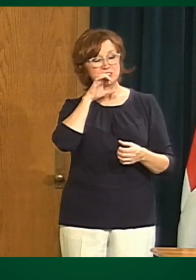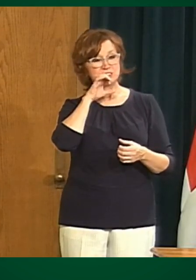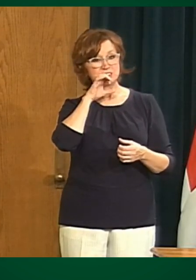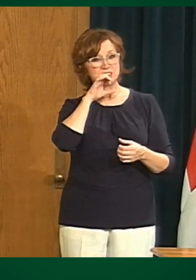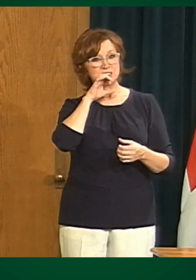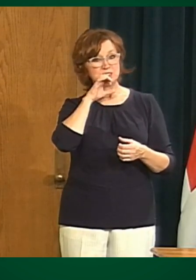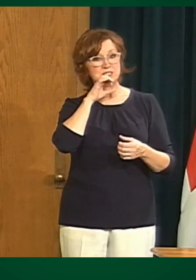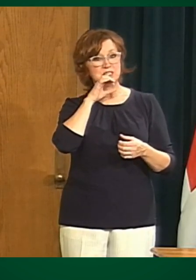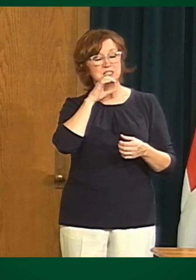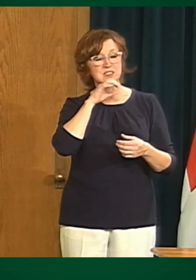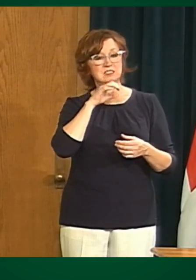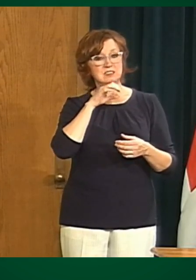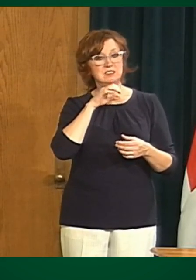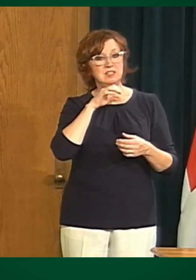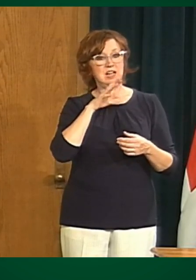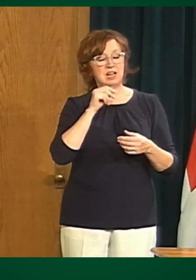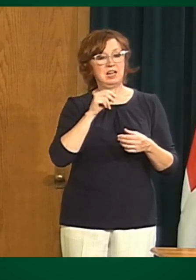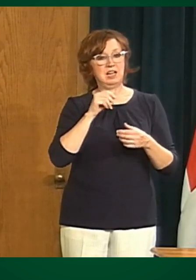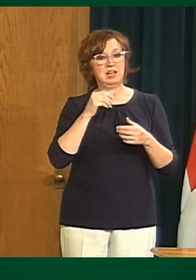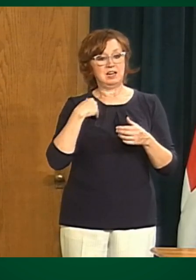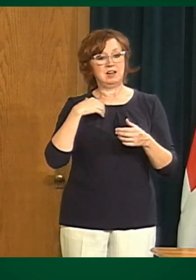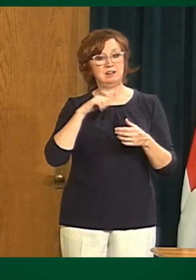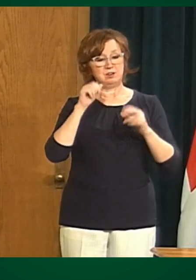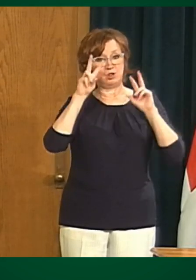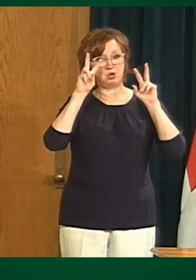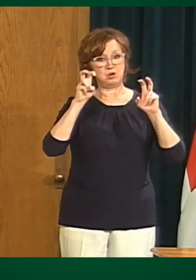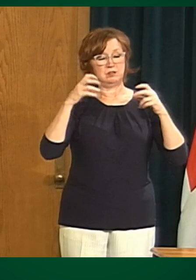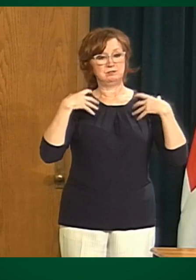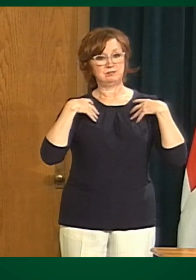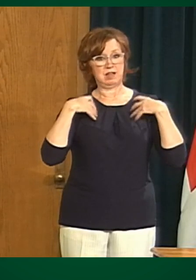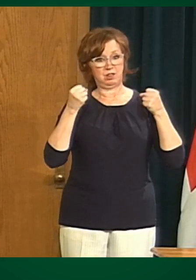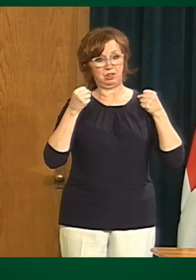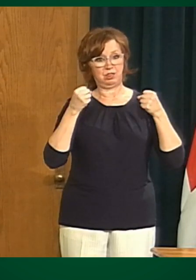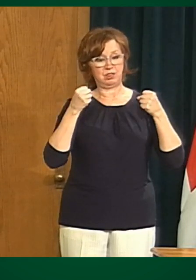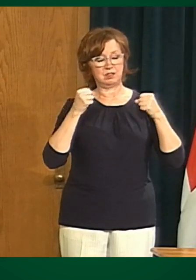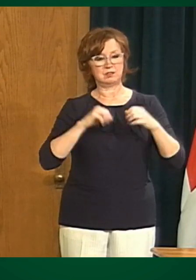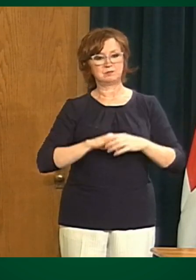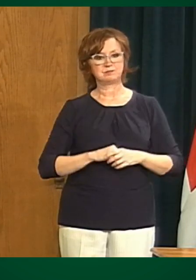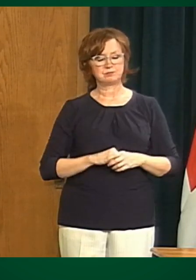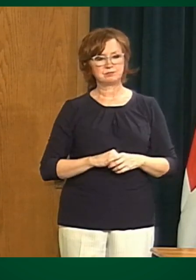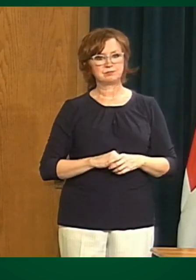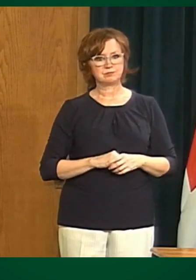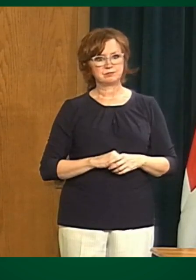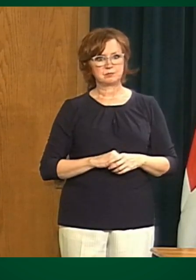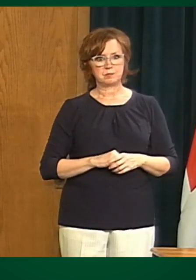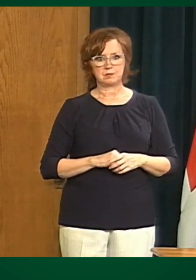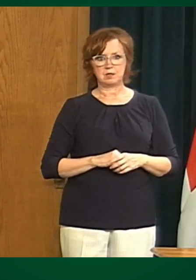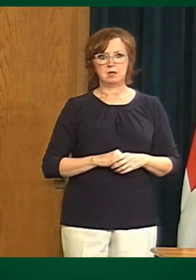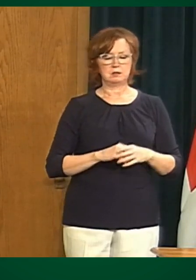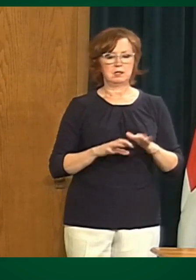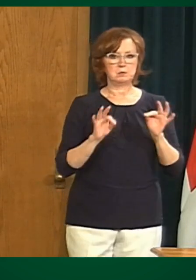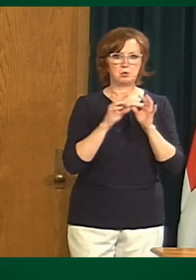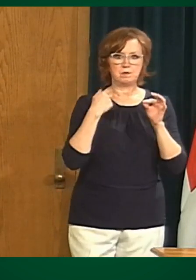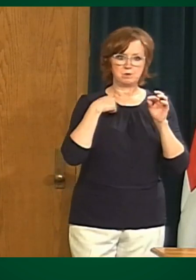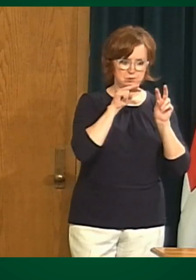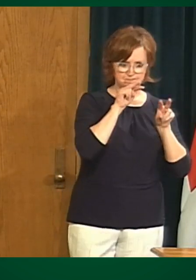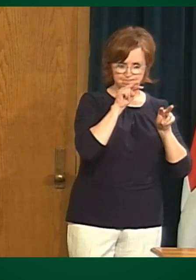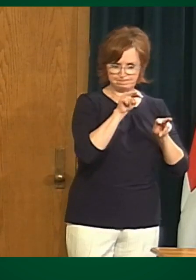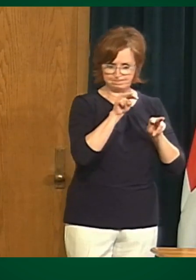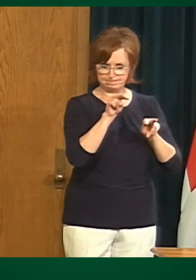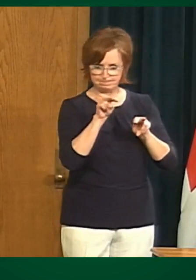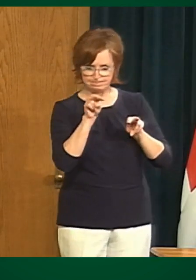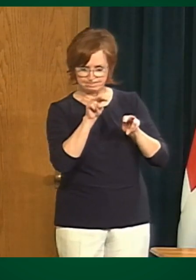the situation can really end or complicate. That's why we are always monitoring